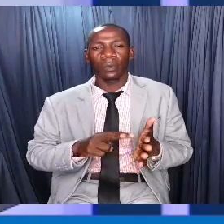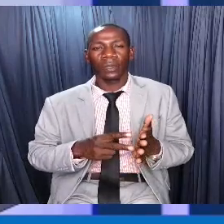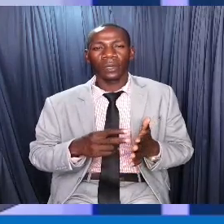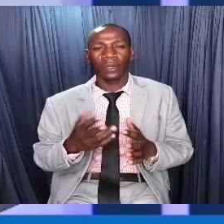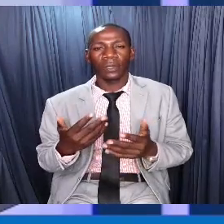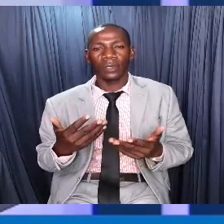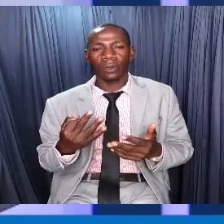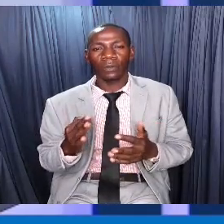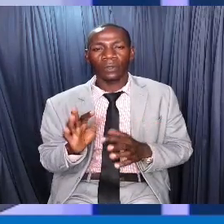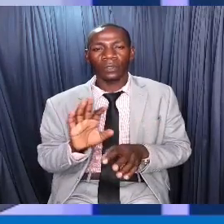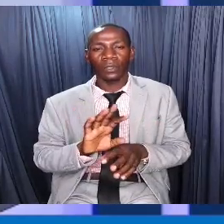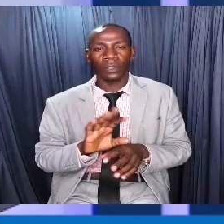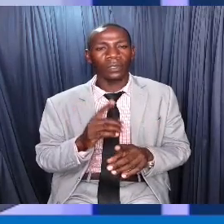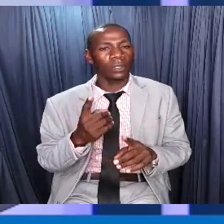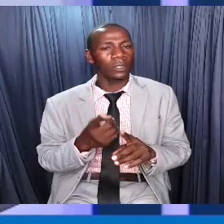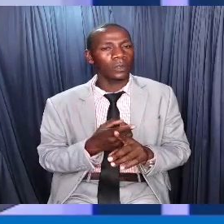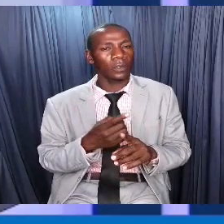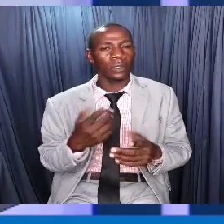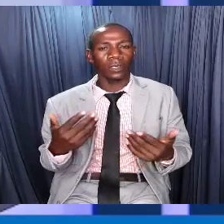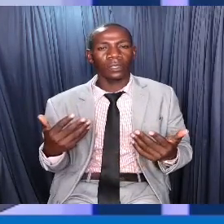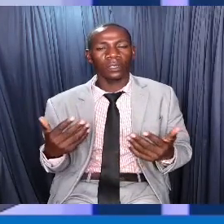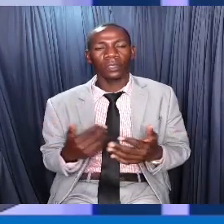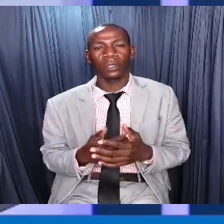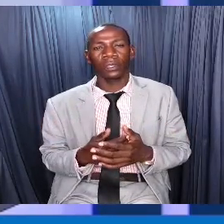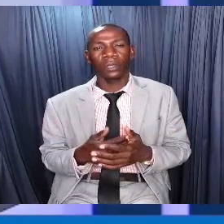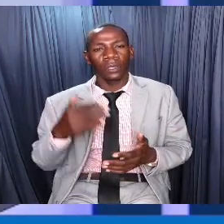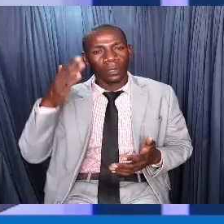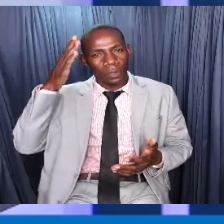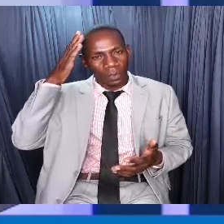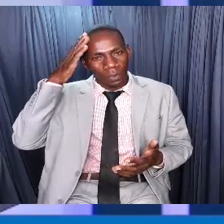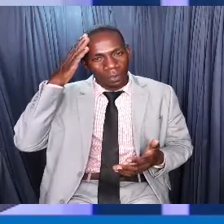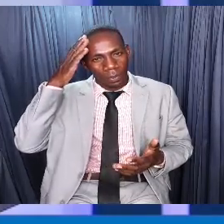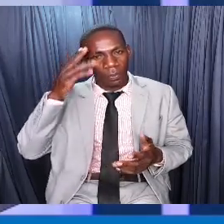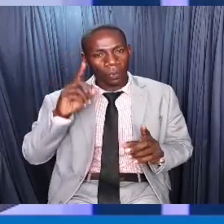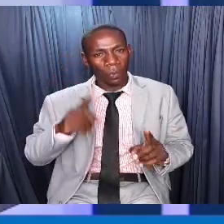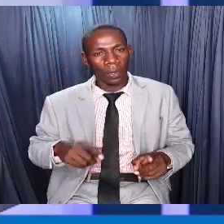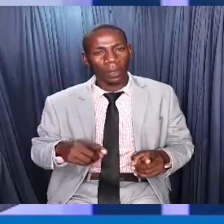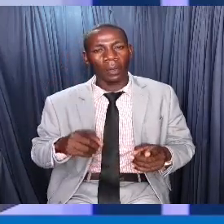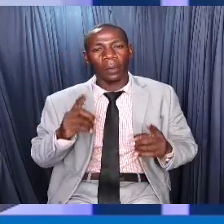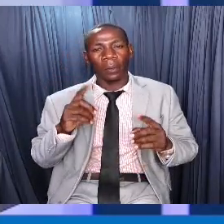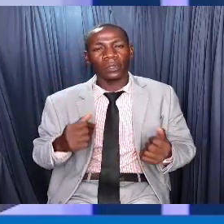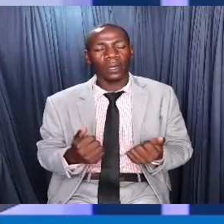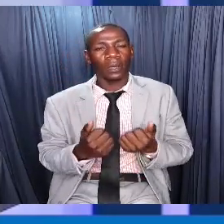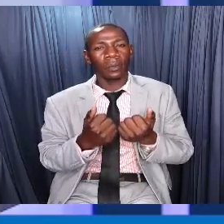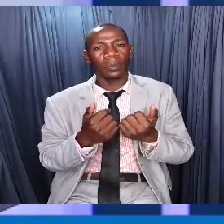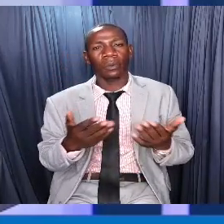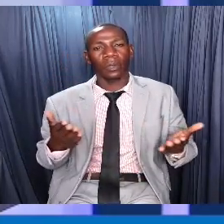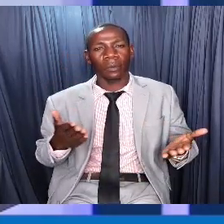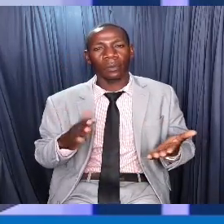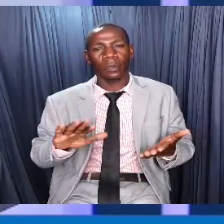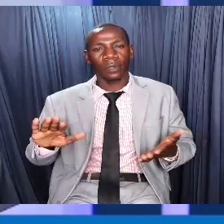Because this church issues are very different. They are known their section.